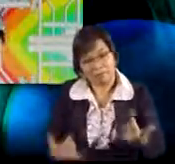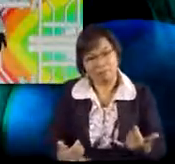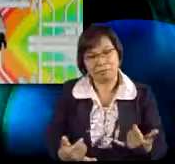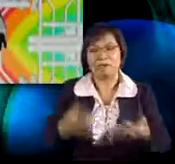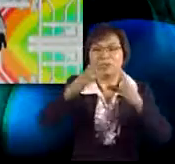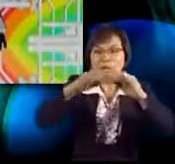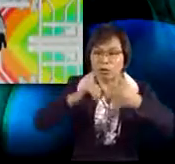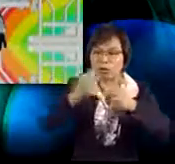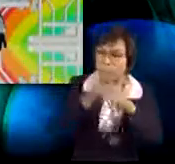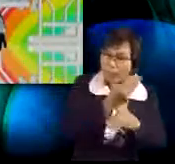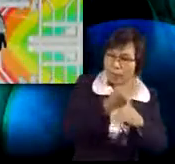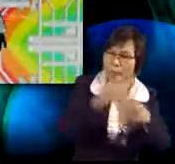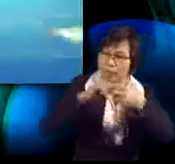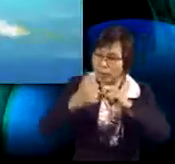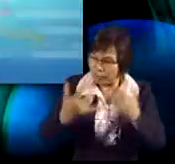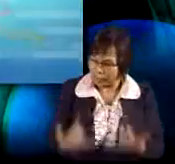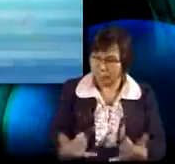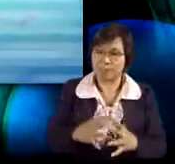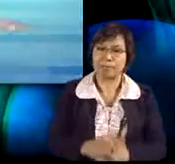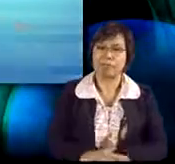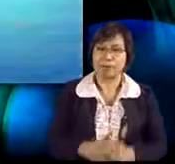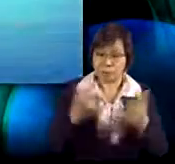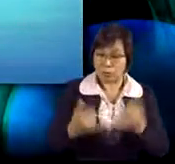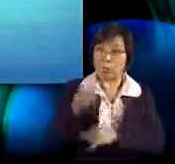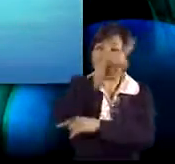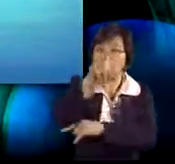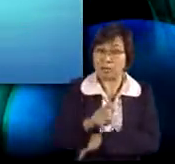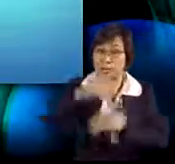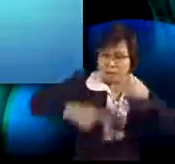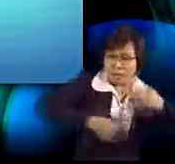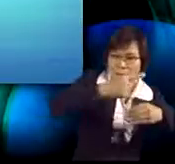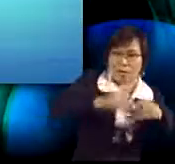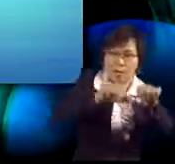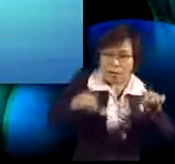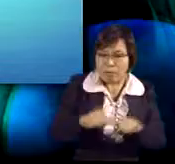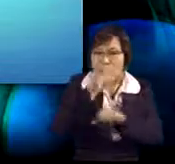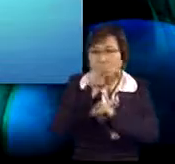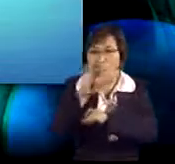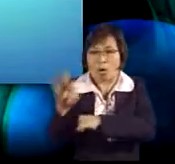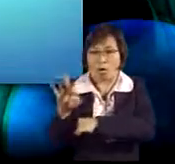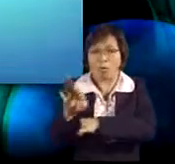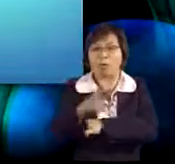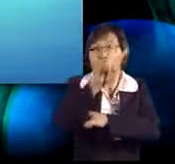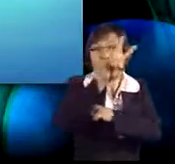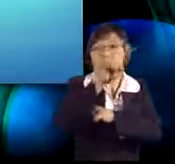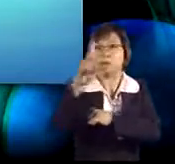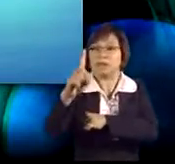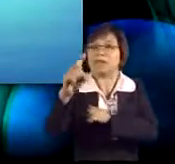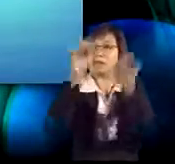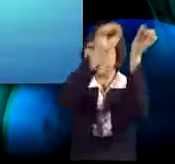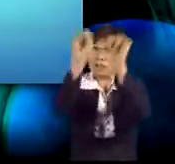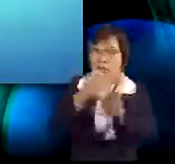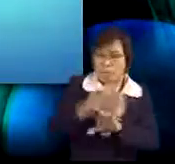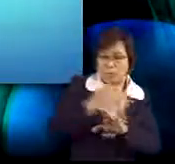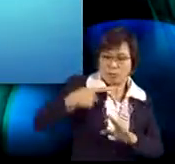Let's solve some mathematical problem. Today's questions are regarding area of composite two-dimensional shapes.